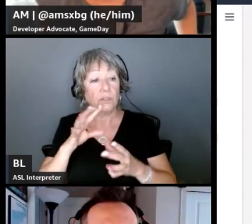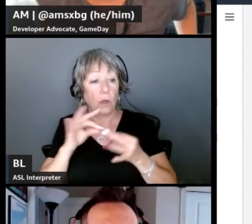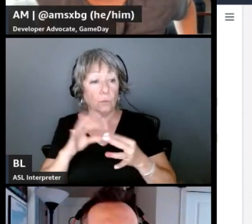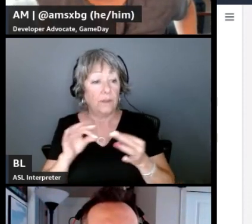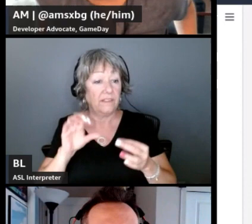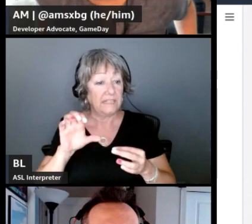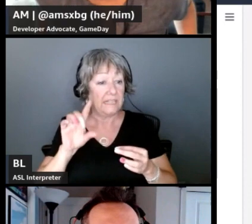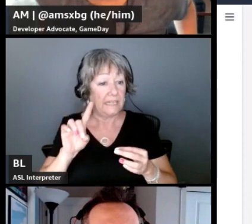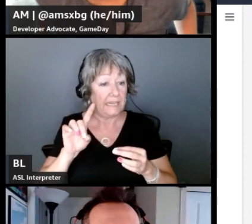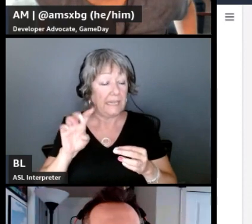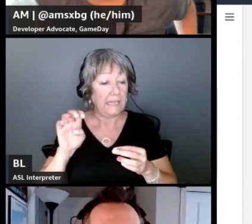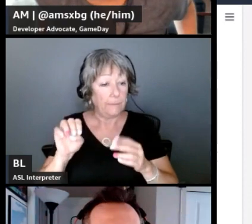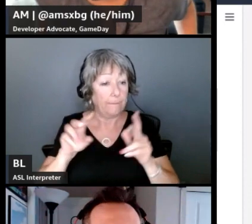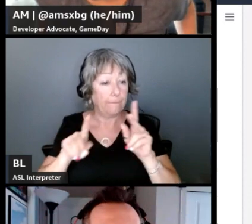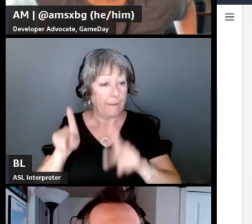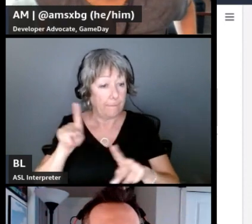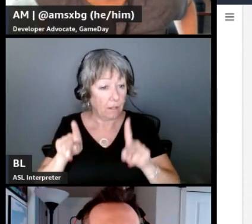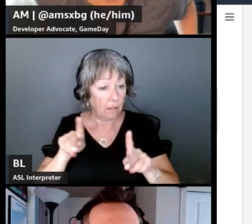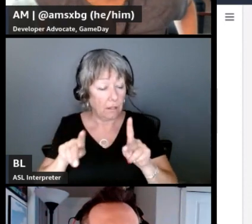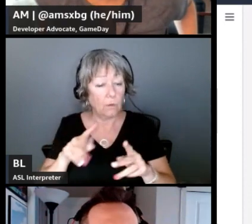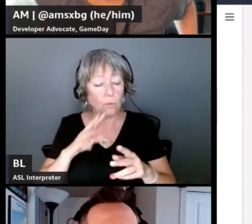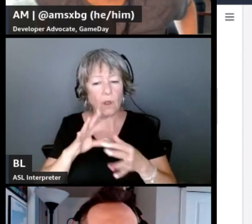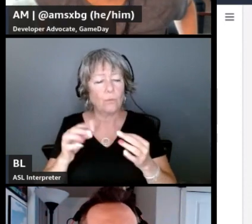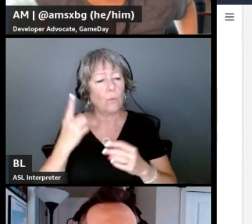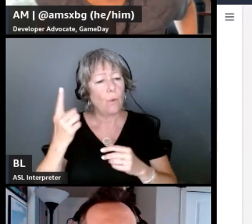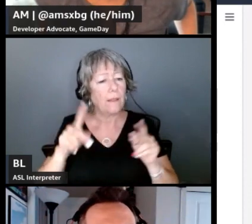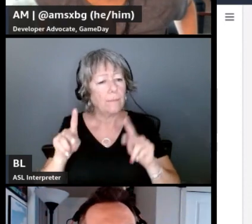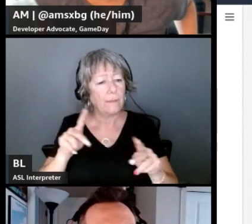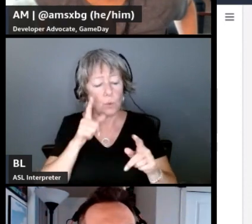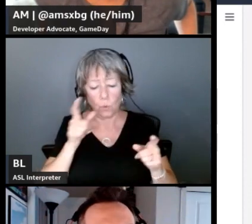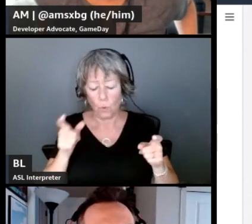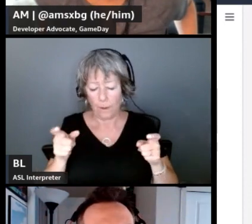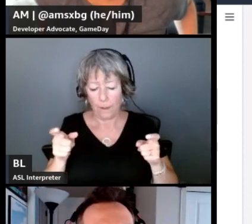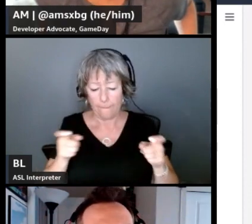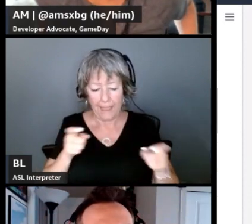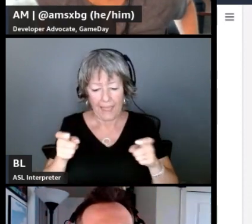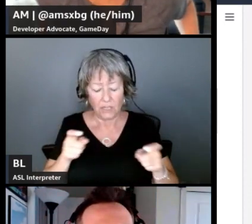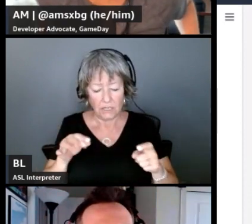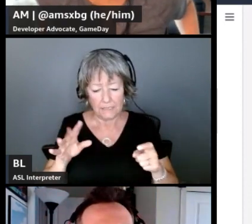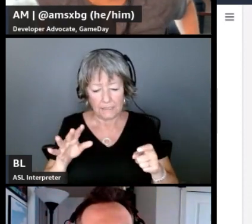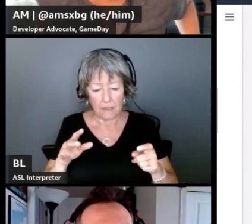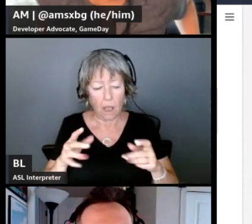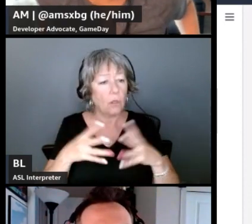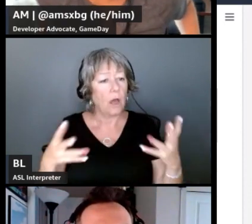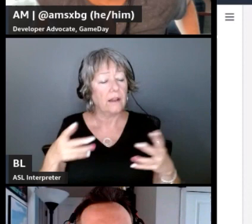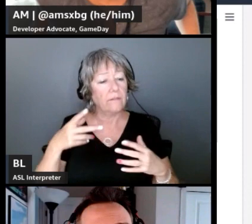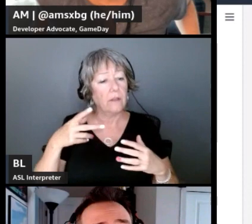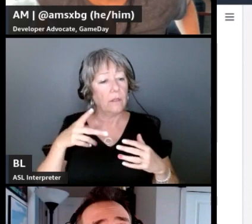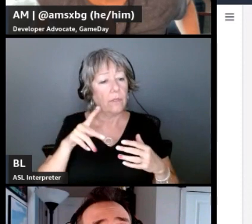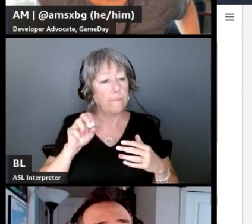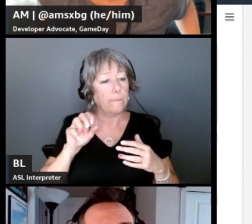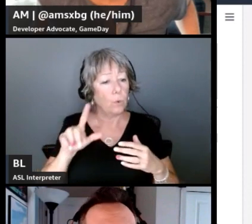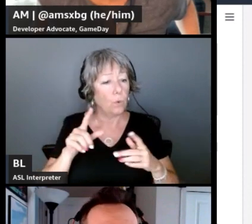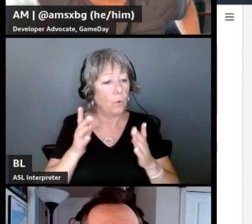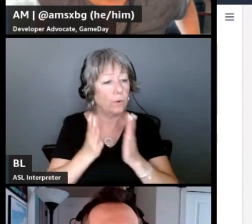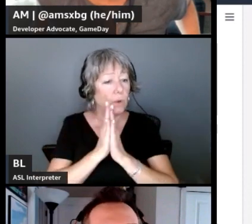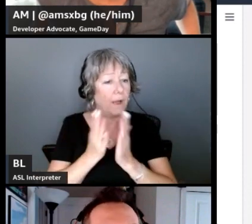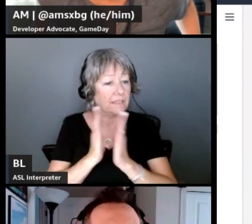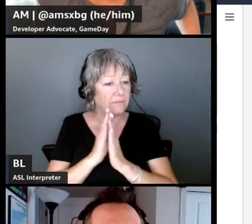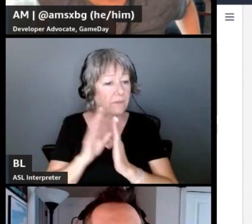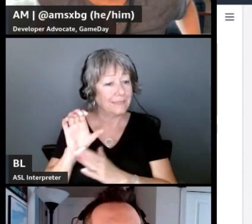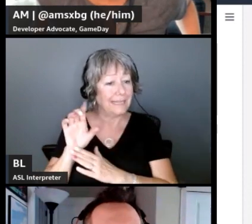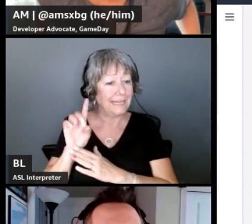one of the people who actually manages a lot of the pull requests from the community in CDK, which is really